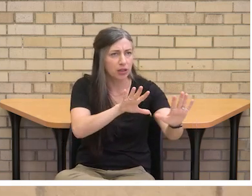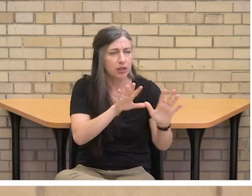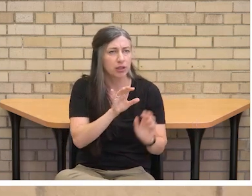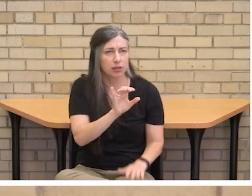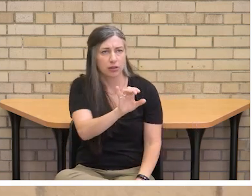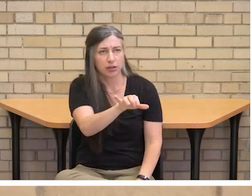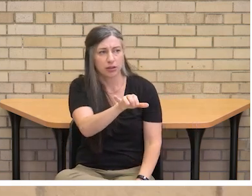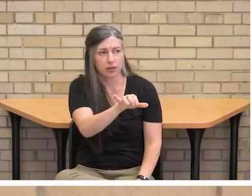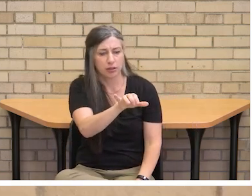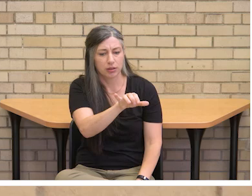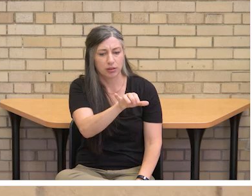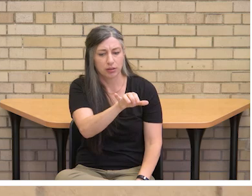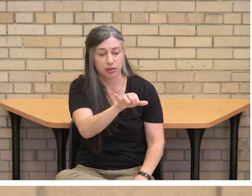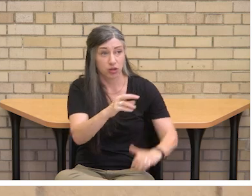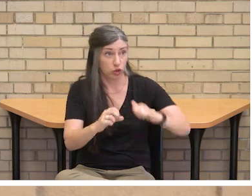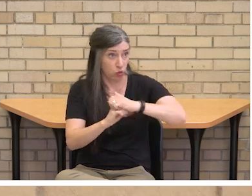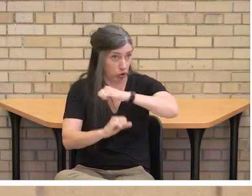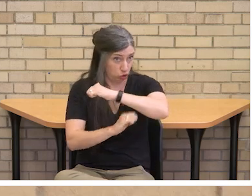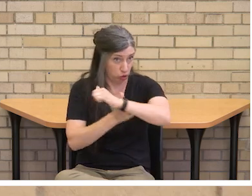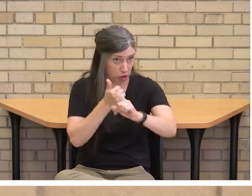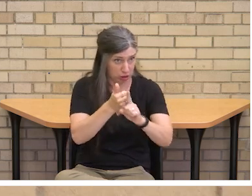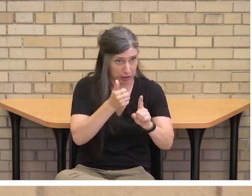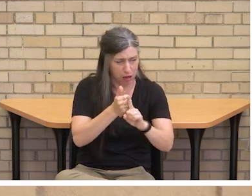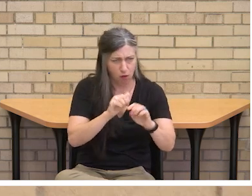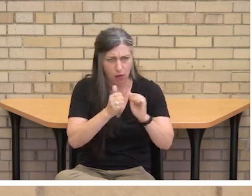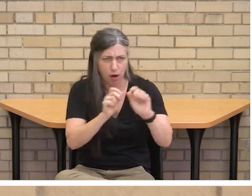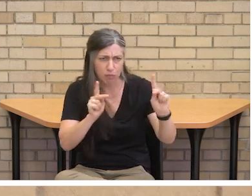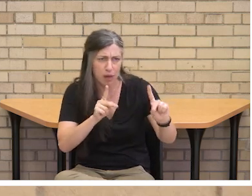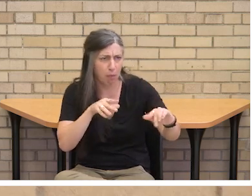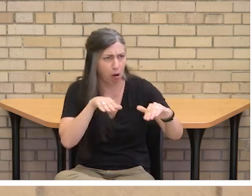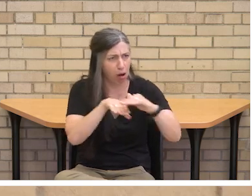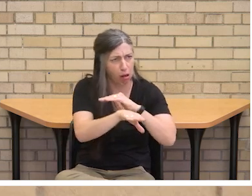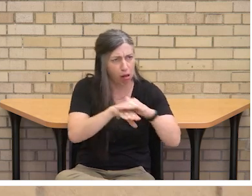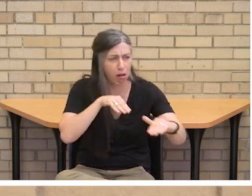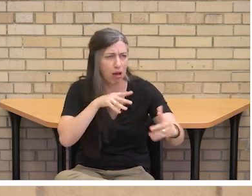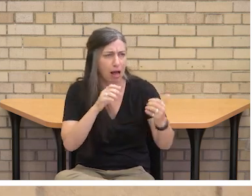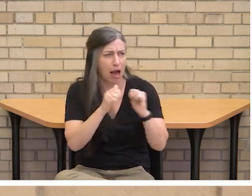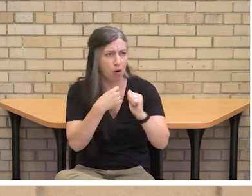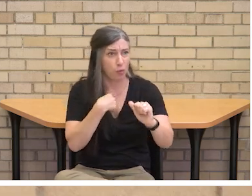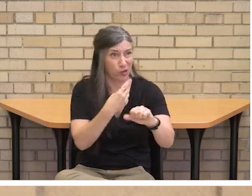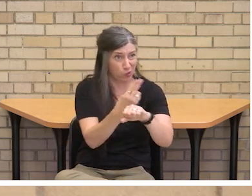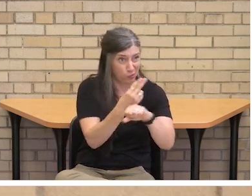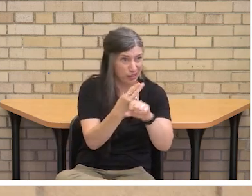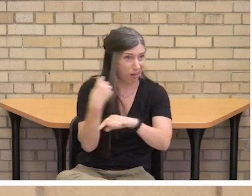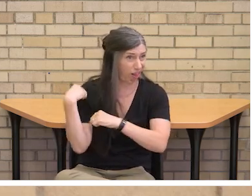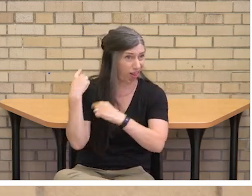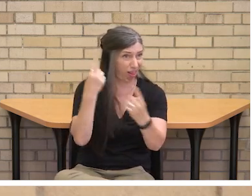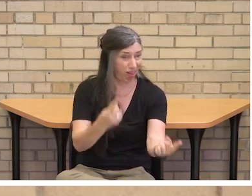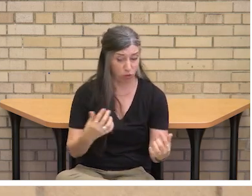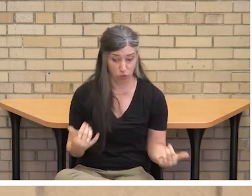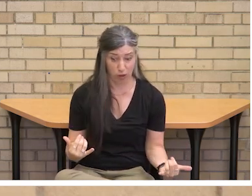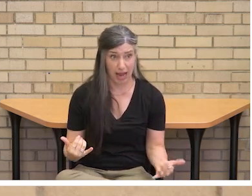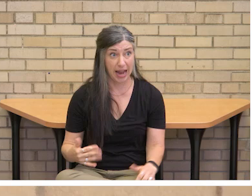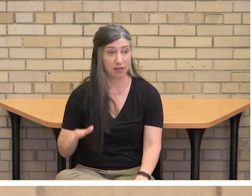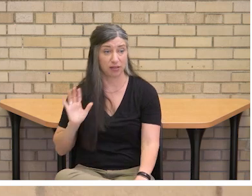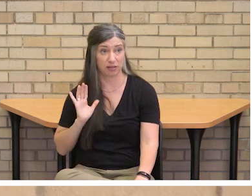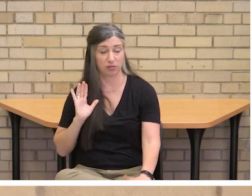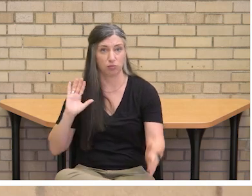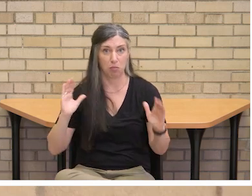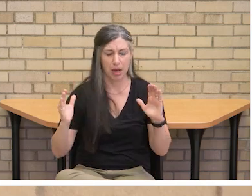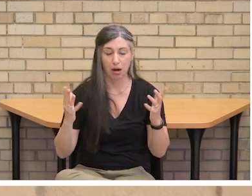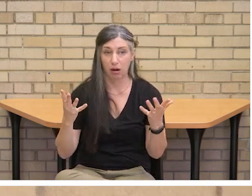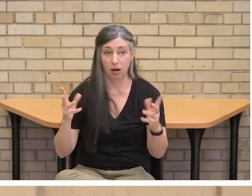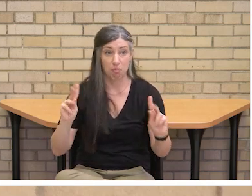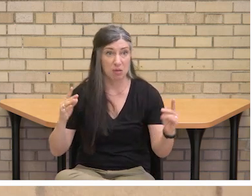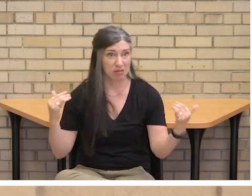the use of the structure today, the use of the structure historically, what people